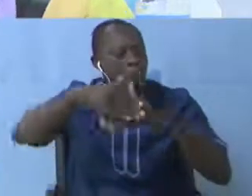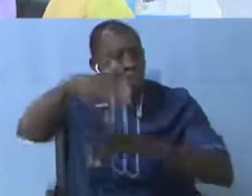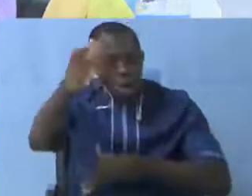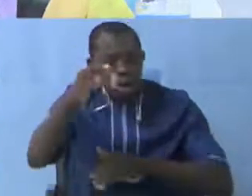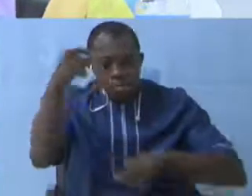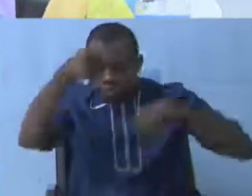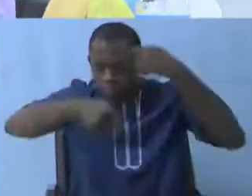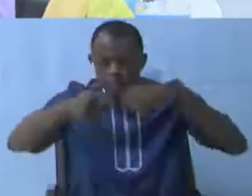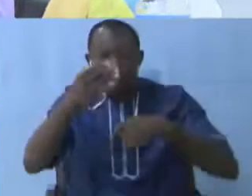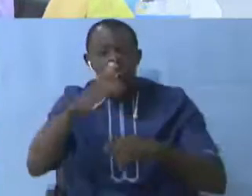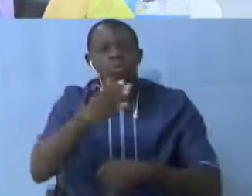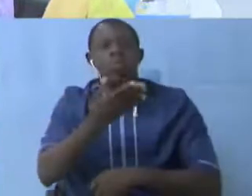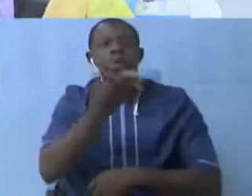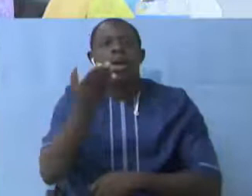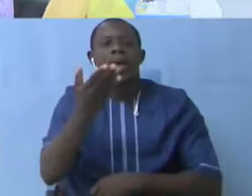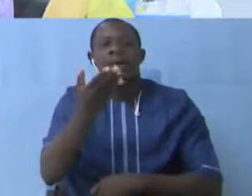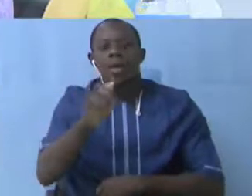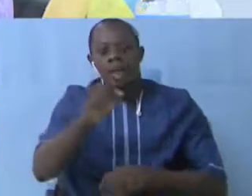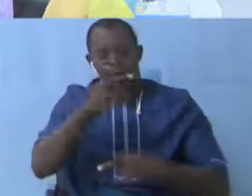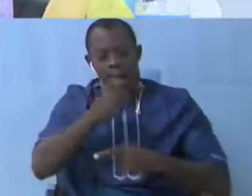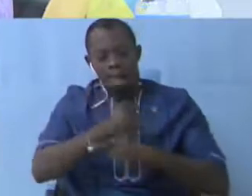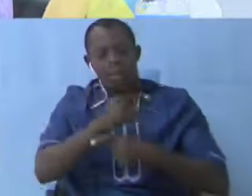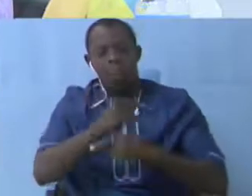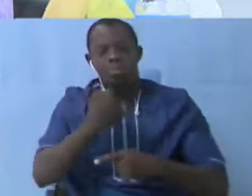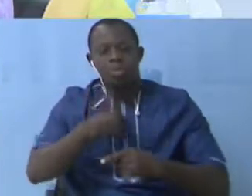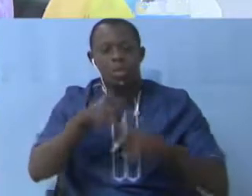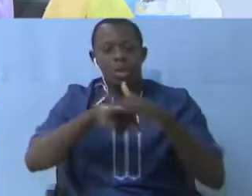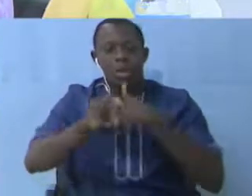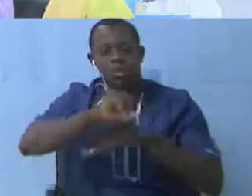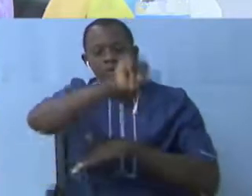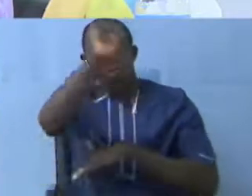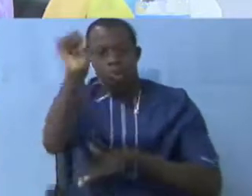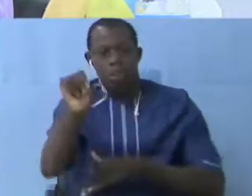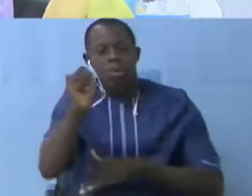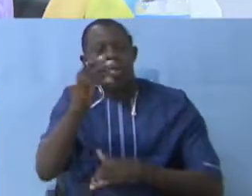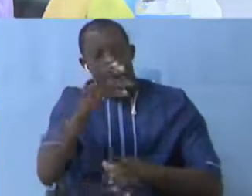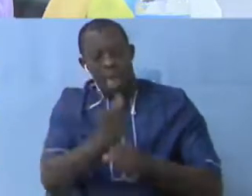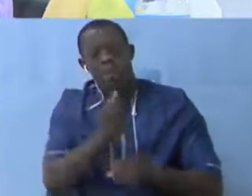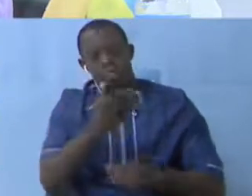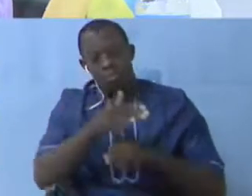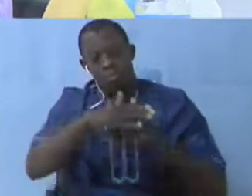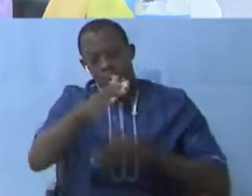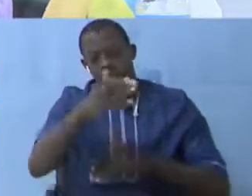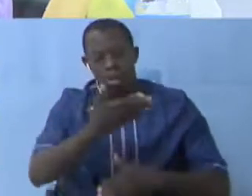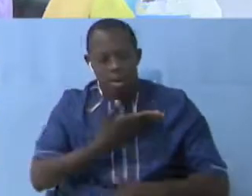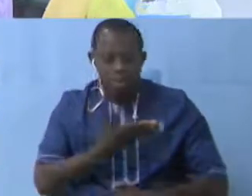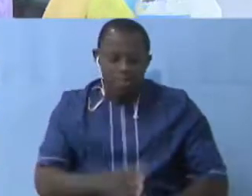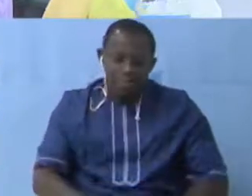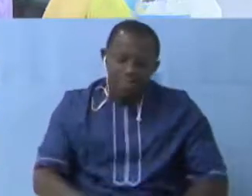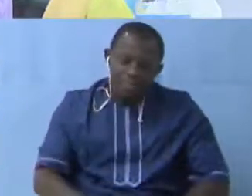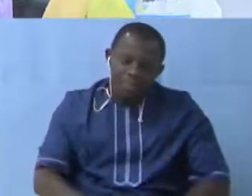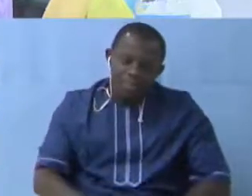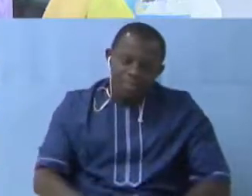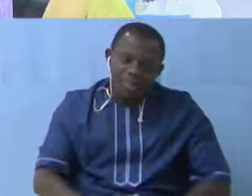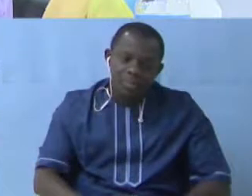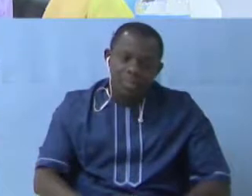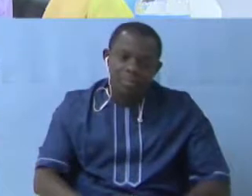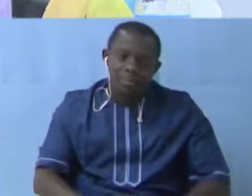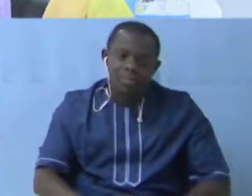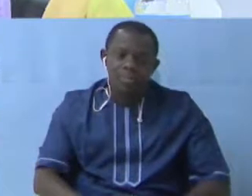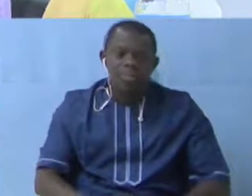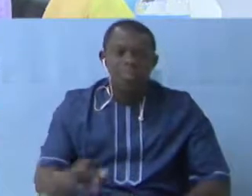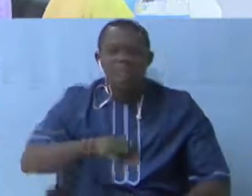sent by some of the diaspora. ndimbal di continuer waaye nag li nga xam ne moo ci gënoon a feeñ daal mooy ñi nga xam ne ñoo nekkee bitim réew. And very modest